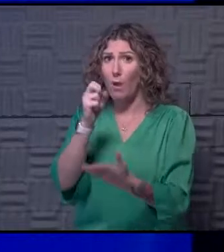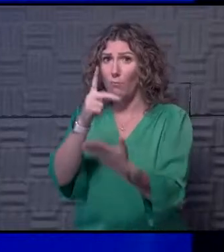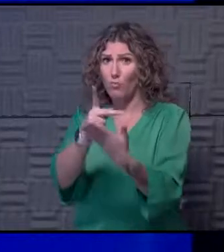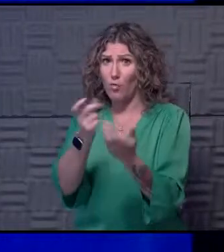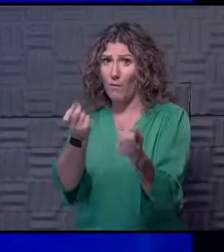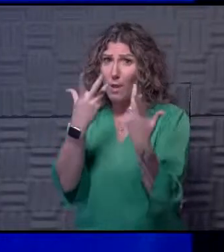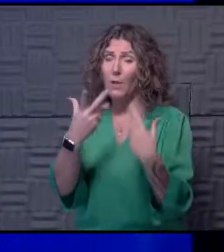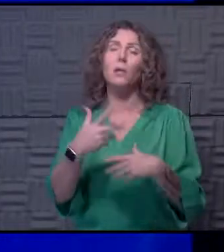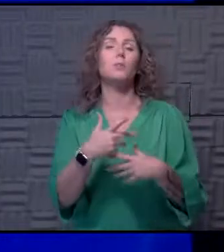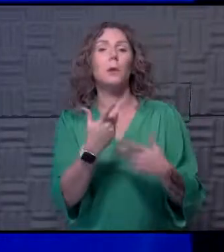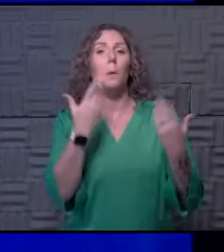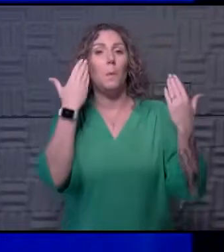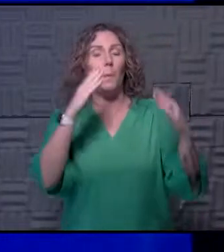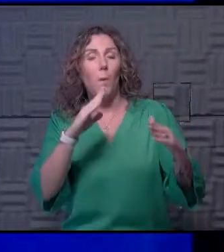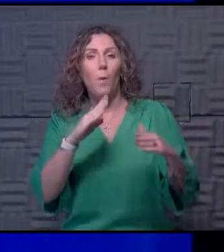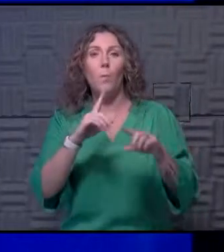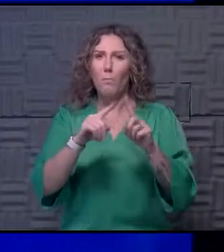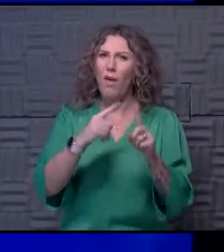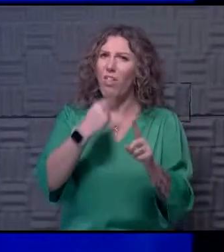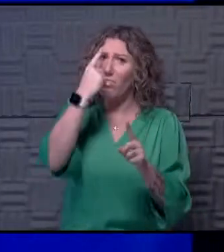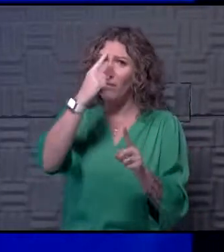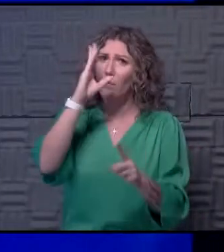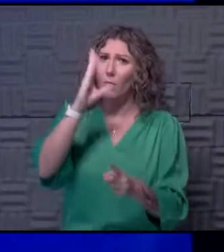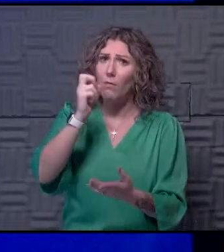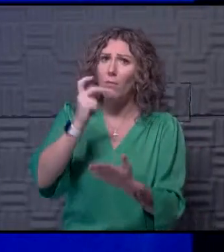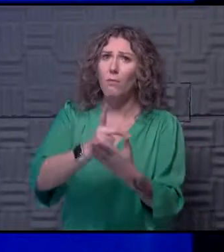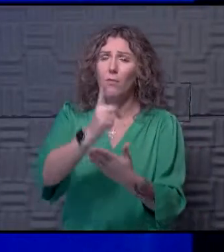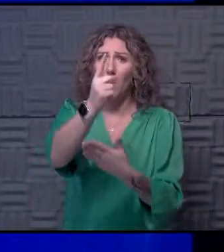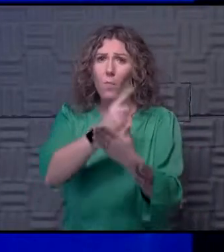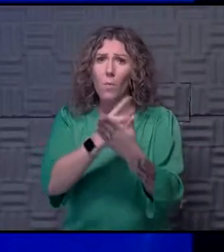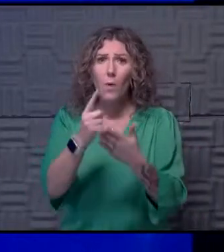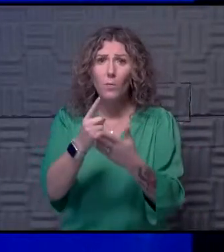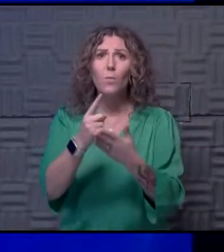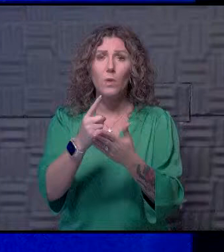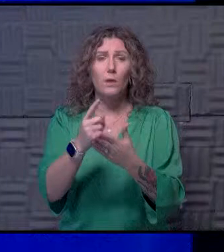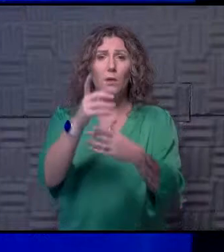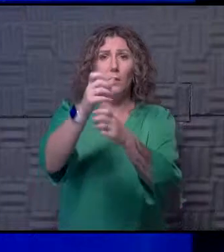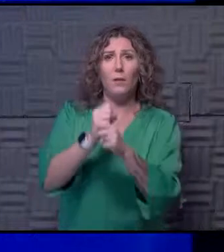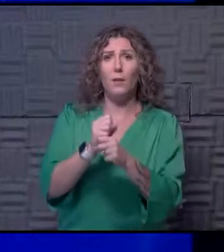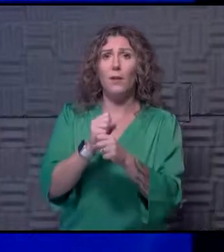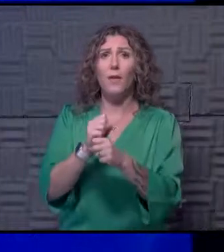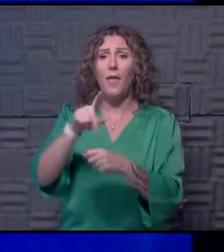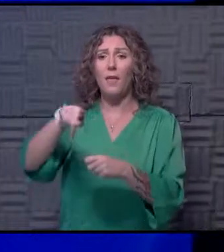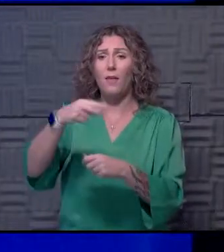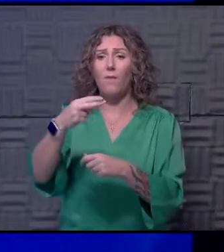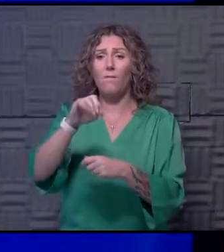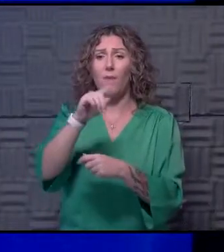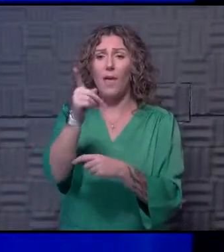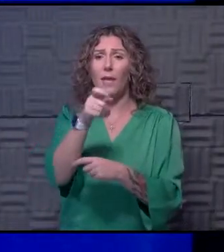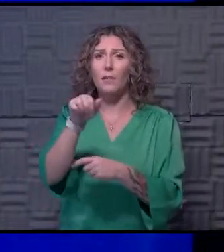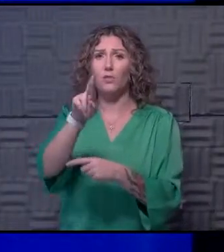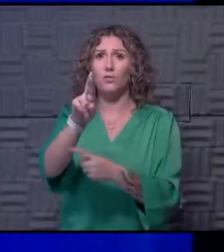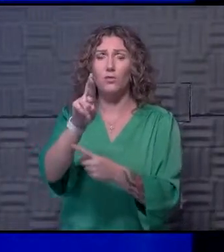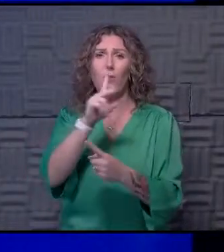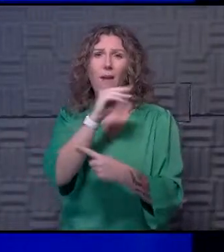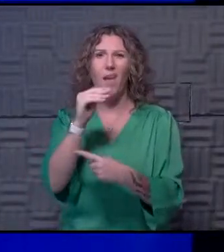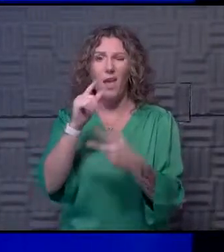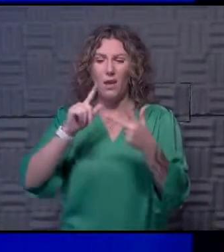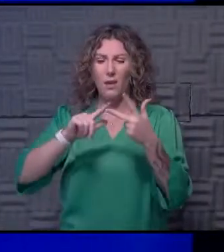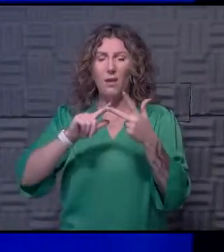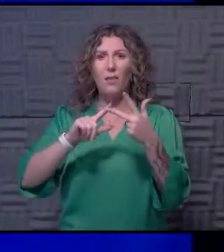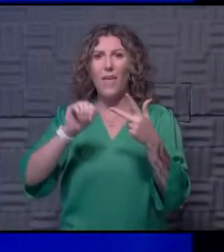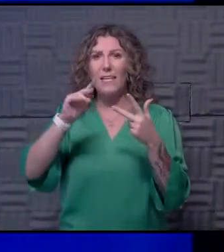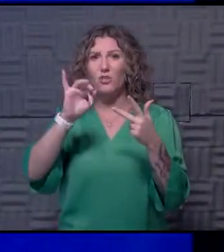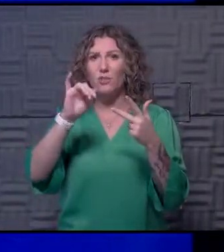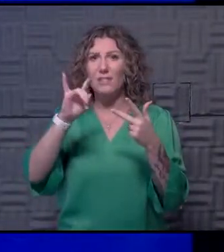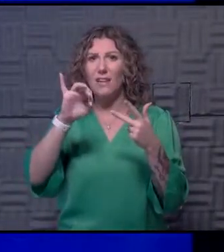that yet. We don't know how much ultimately we'll be getting a week of the Pfizer vaccine. And then we don't know the status of the AstraZeneca and the